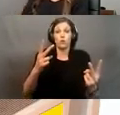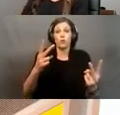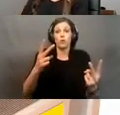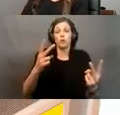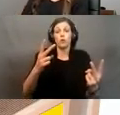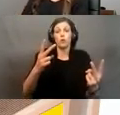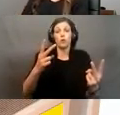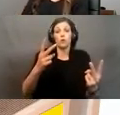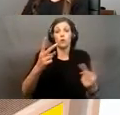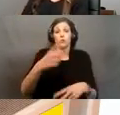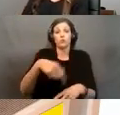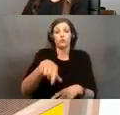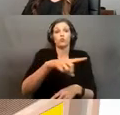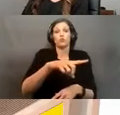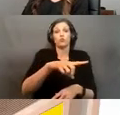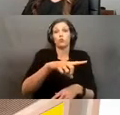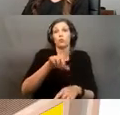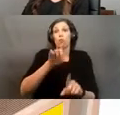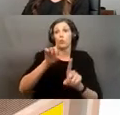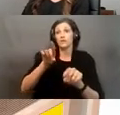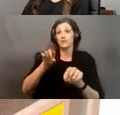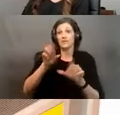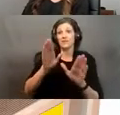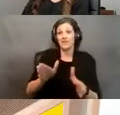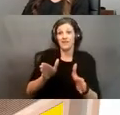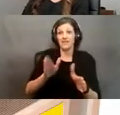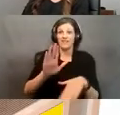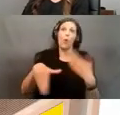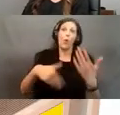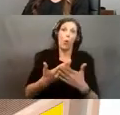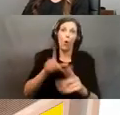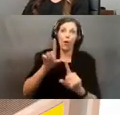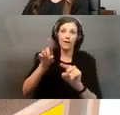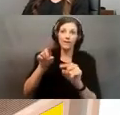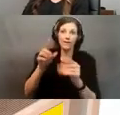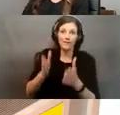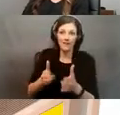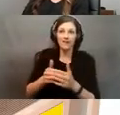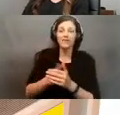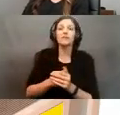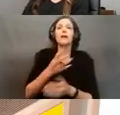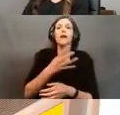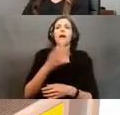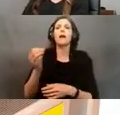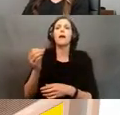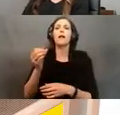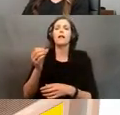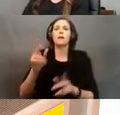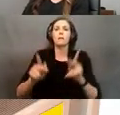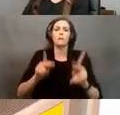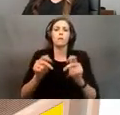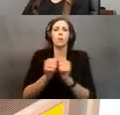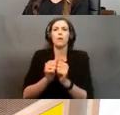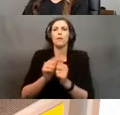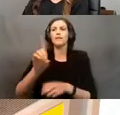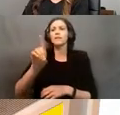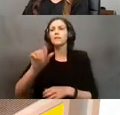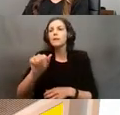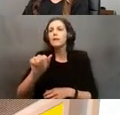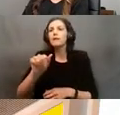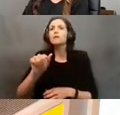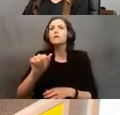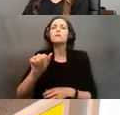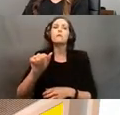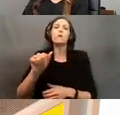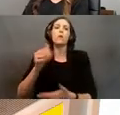all attendees and also for persons with disabilities who may then